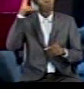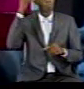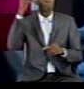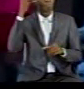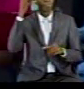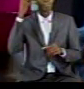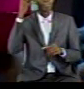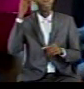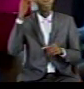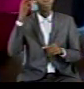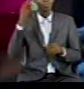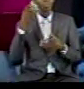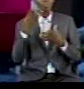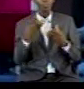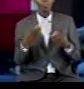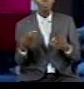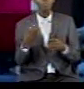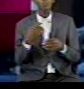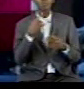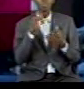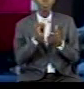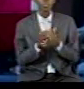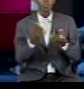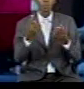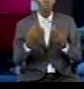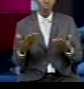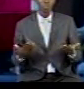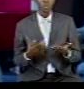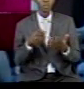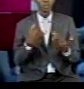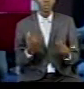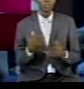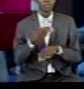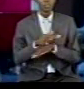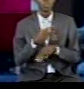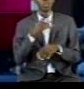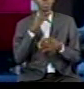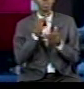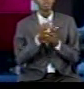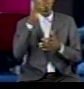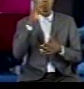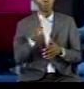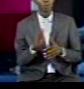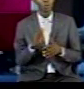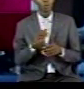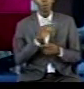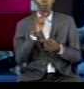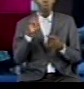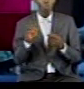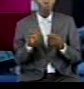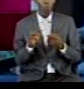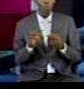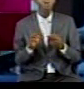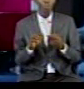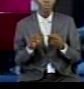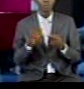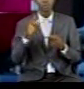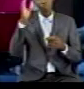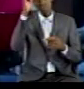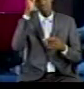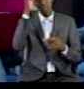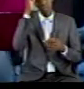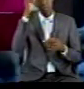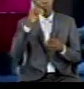now told me this evening that I should come to this place, I told God that immediately GS came, comes out on the stage, that